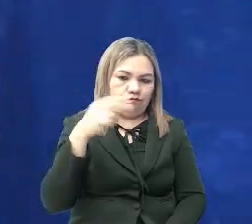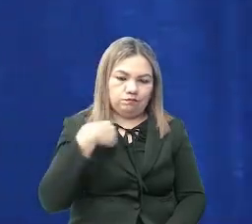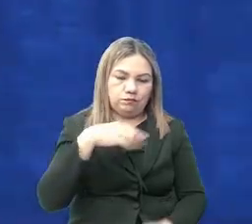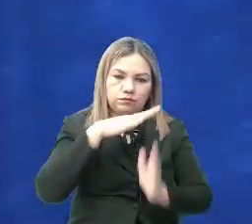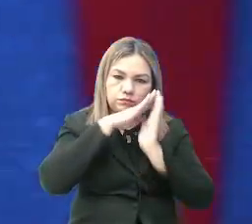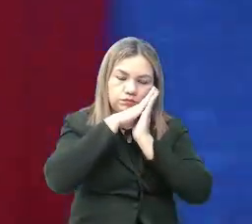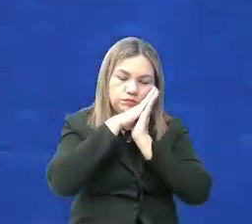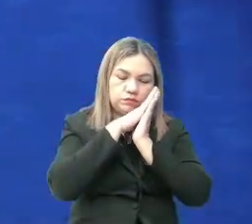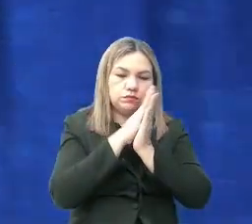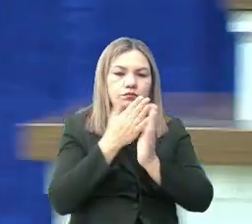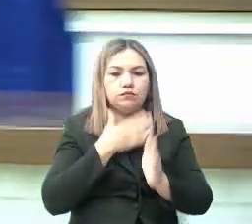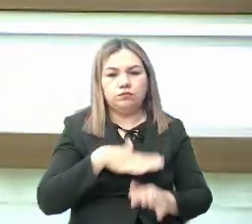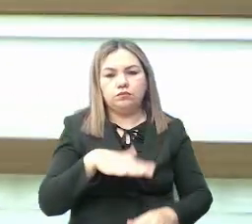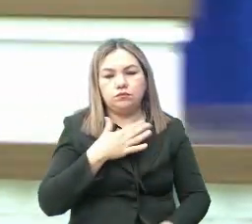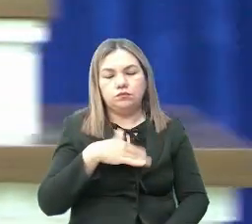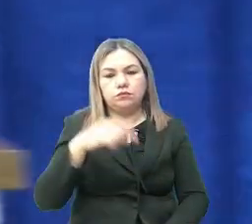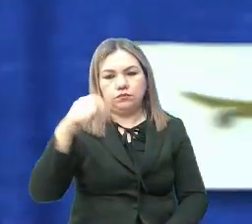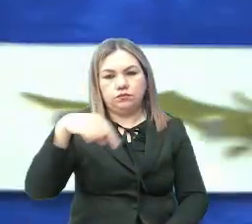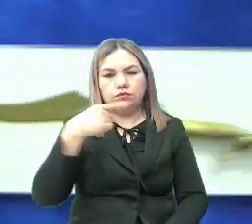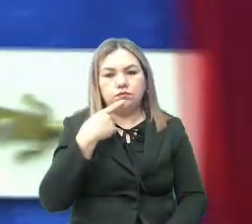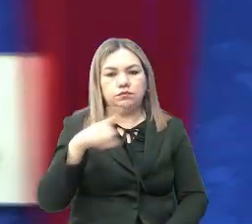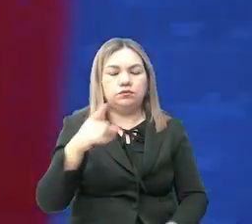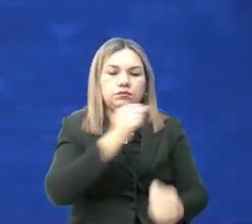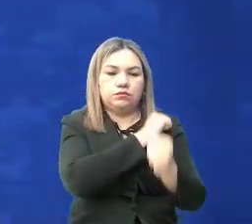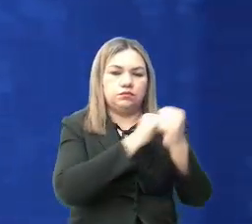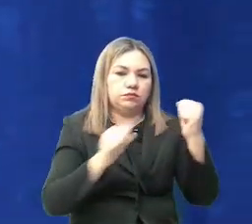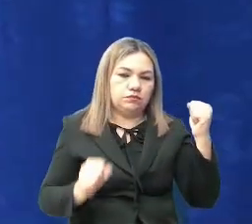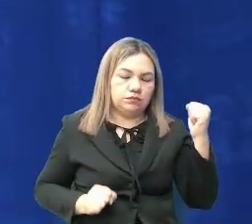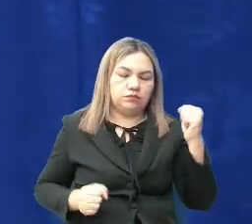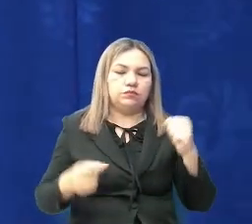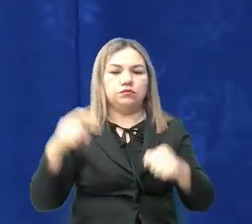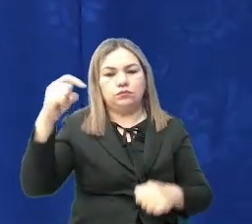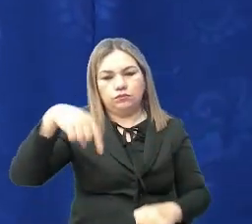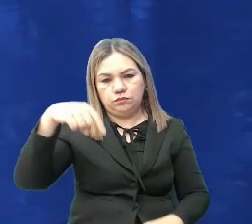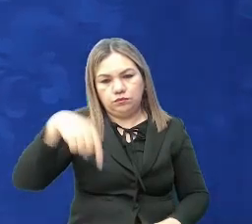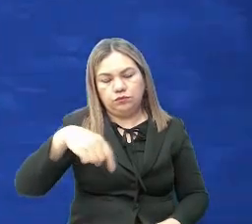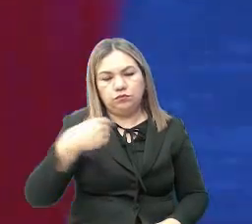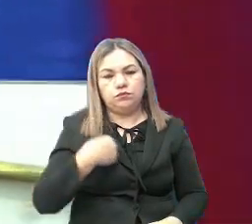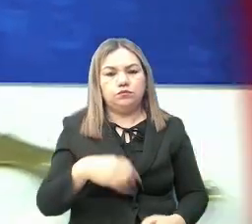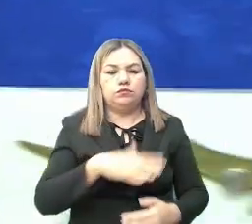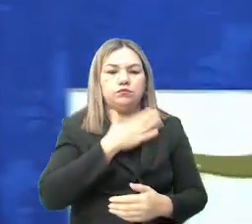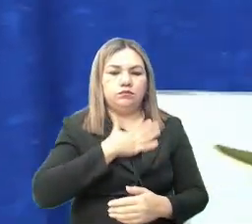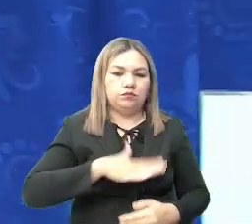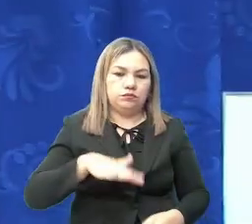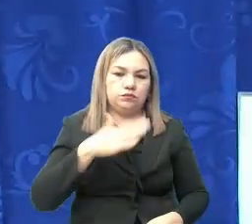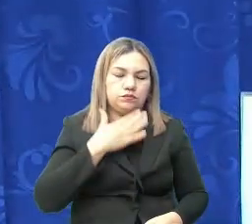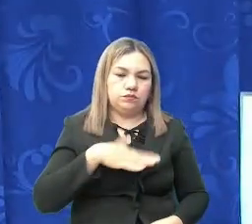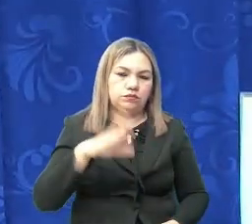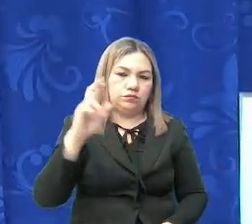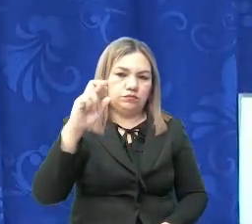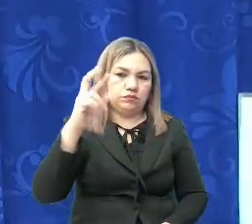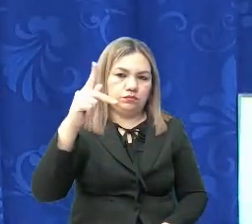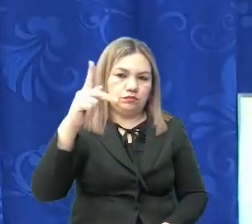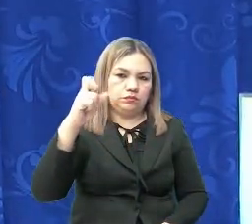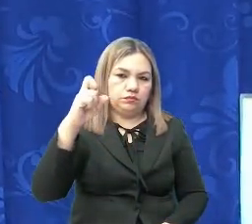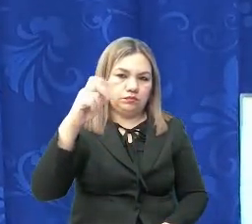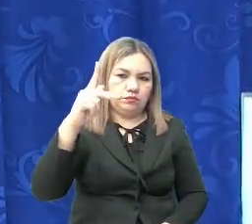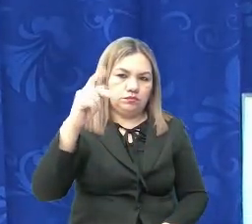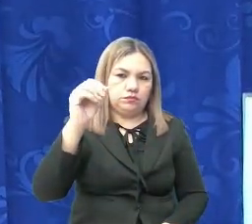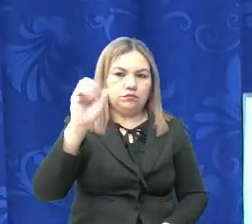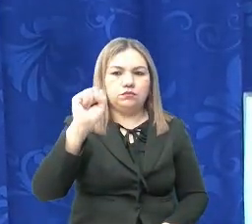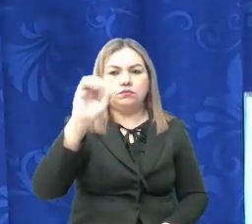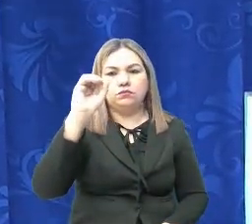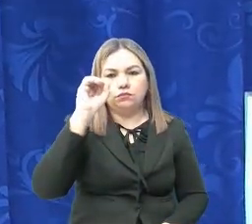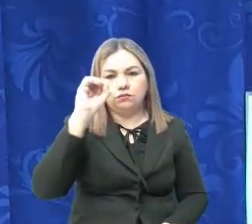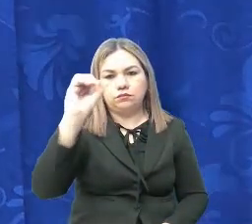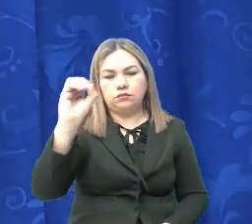Maybe the problem stole your dreams. But the Lord says, I have seasons of rest for you. How many of you say